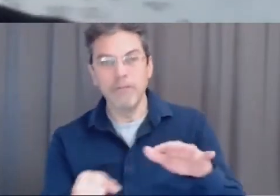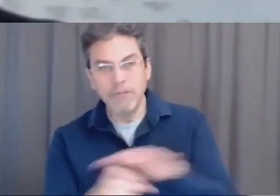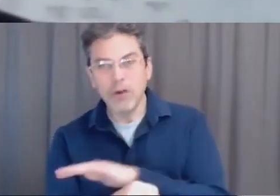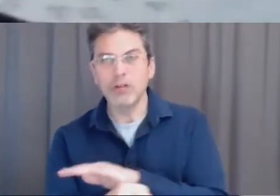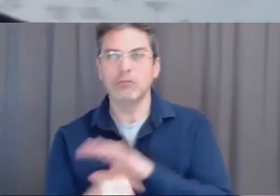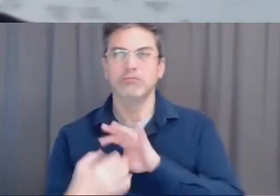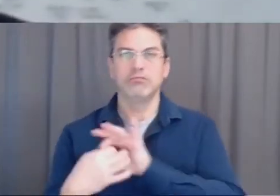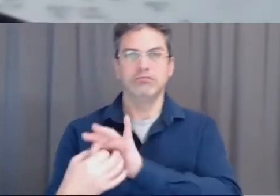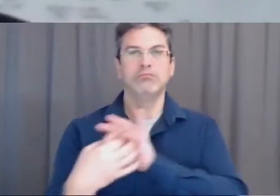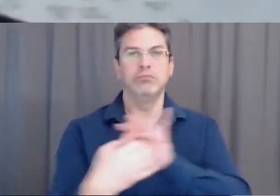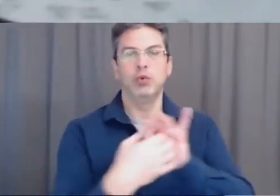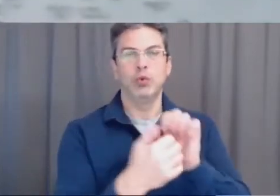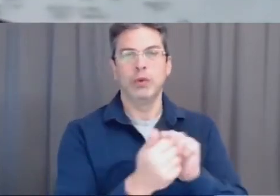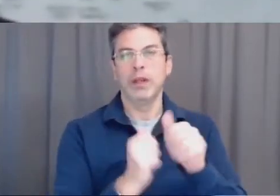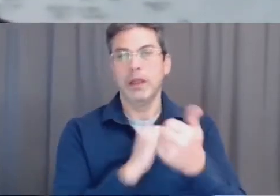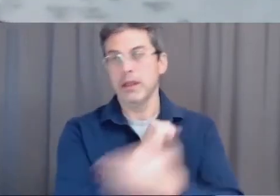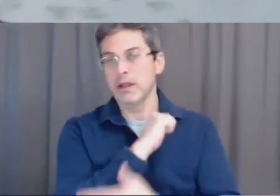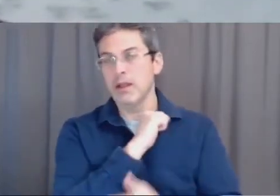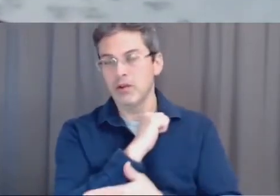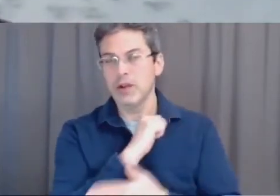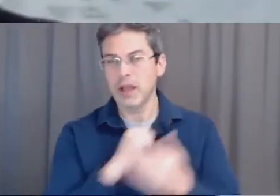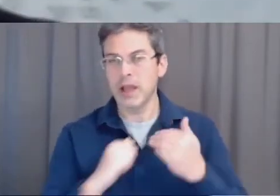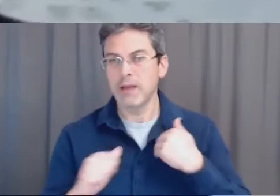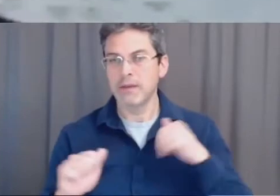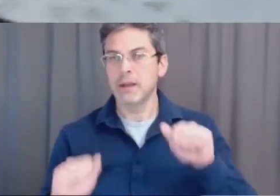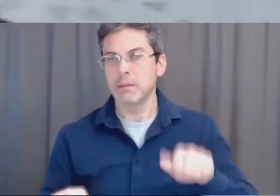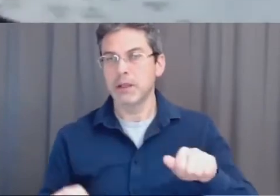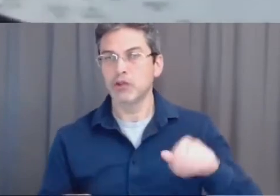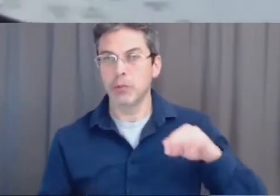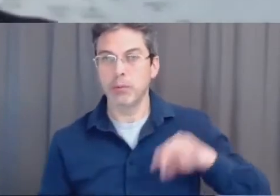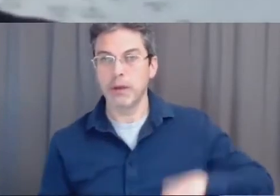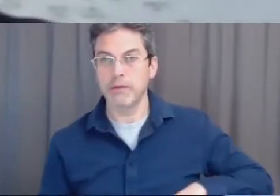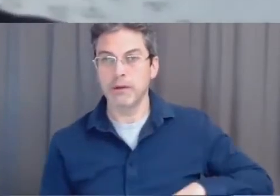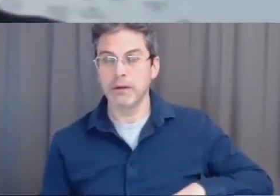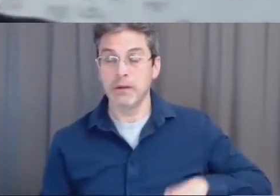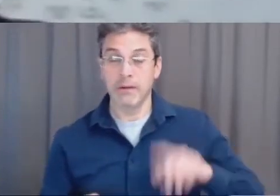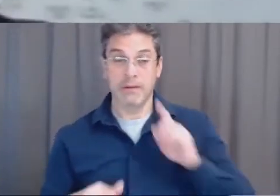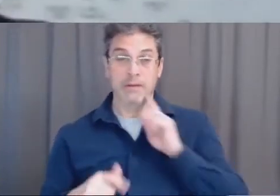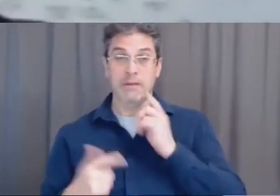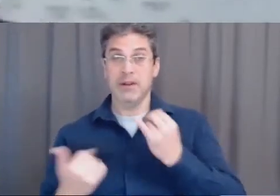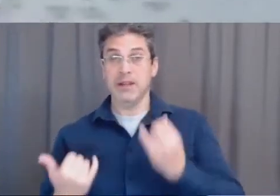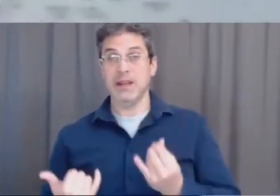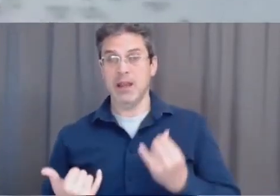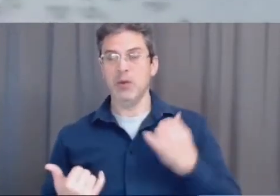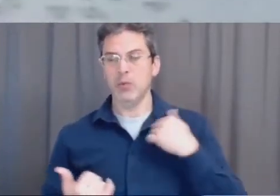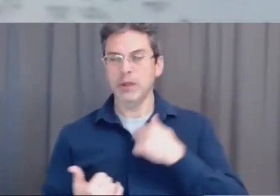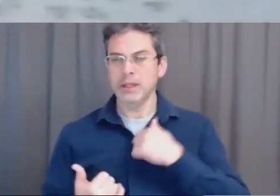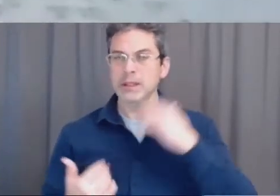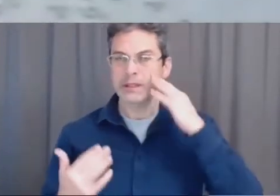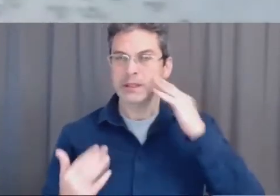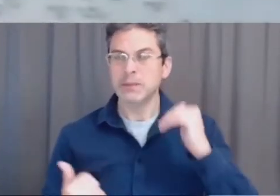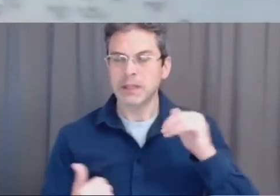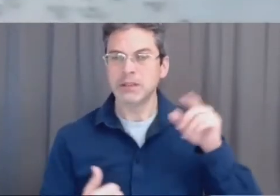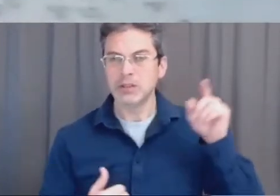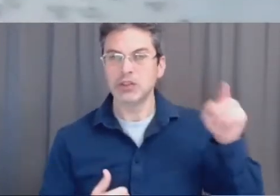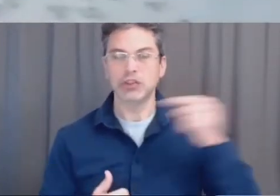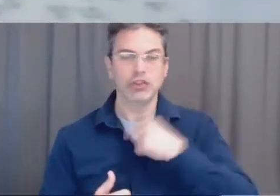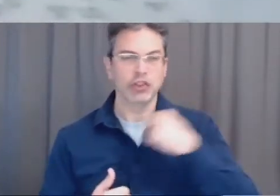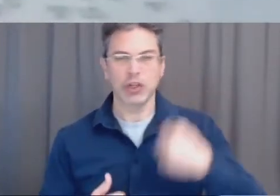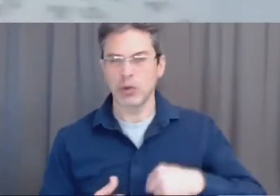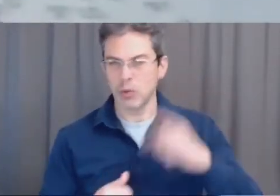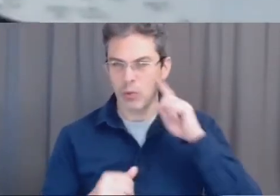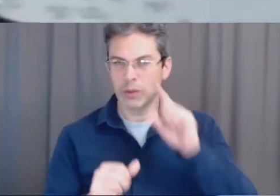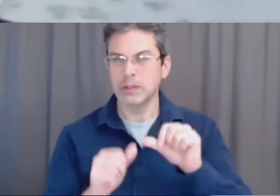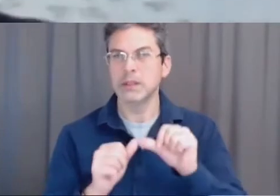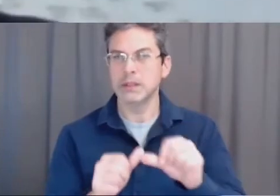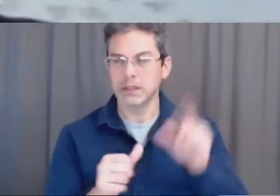tangential benefits can come out of this. In the meantime, we expect that China will continue supplying weapons, primarily to the